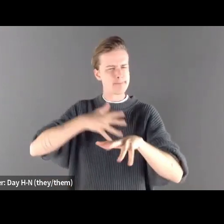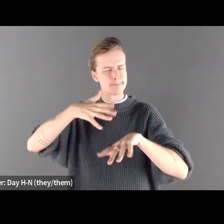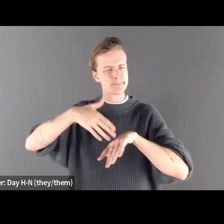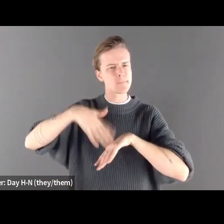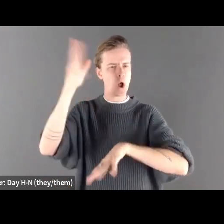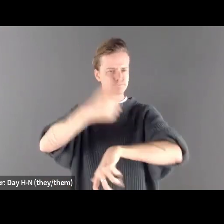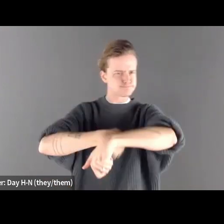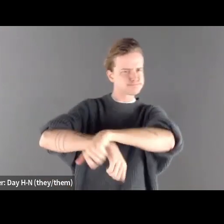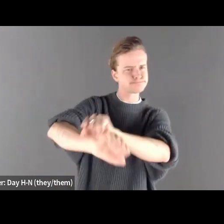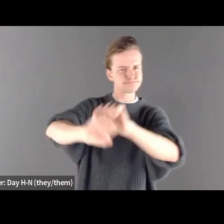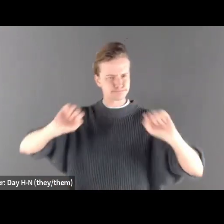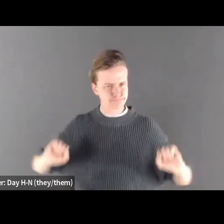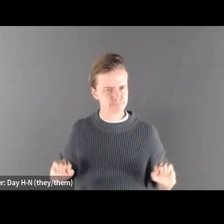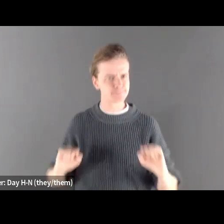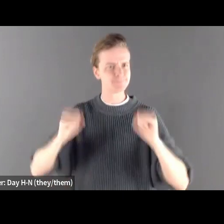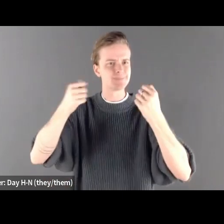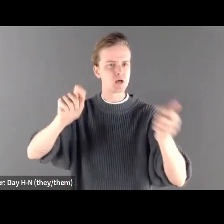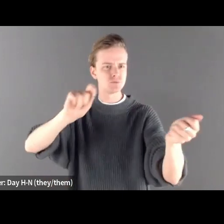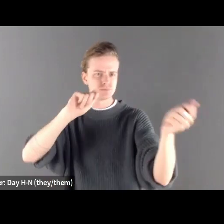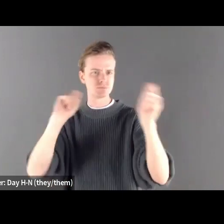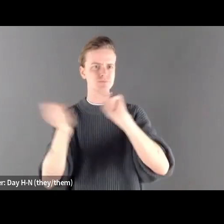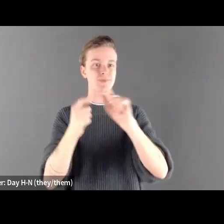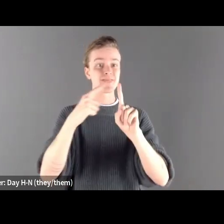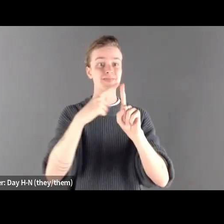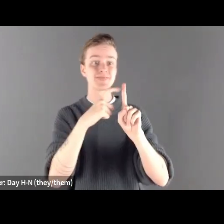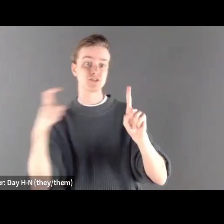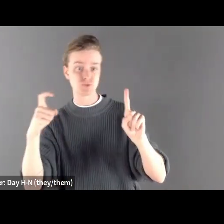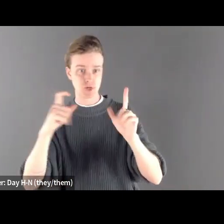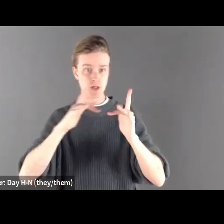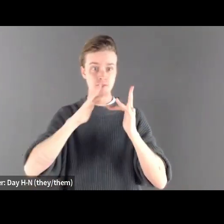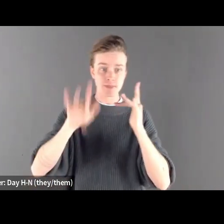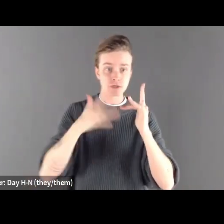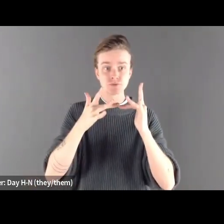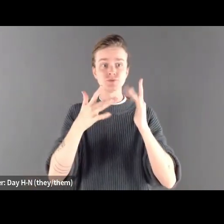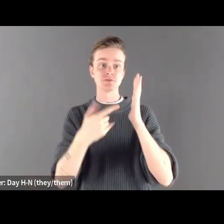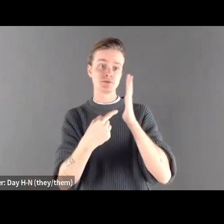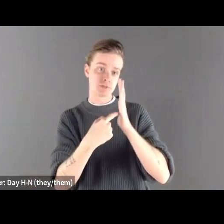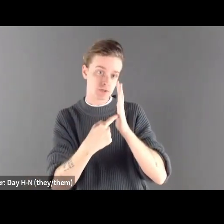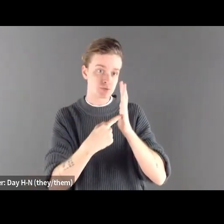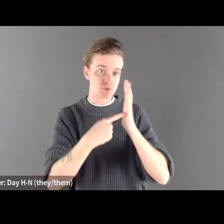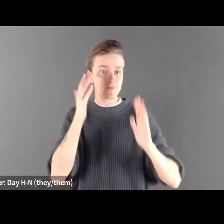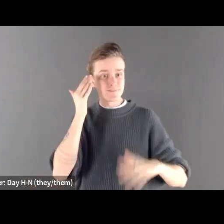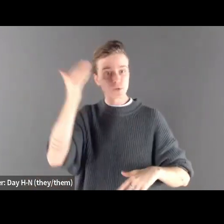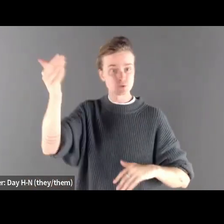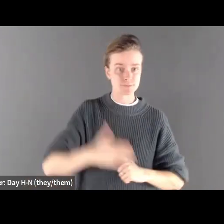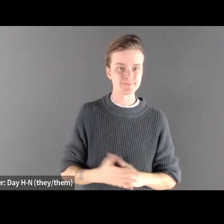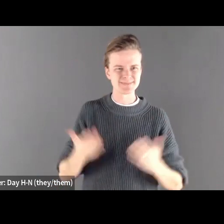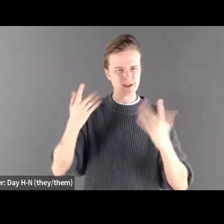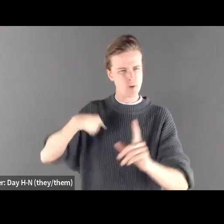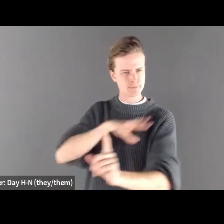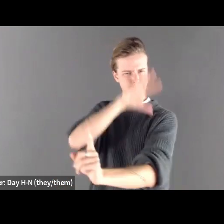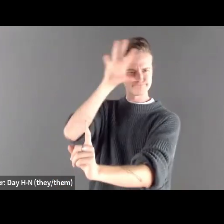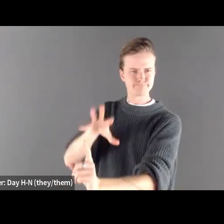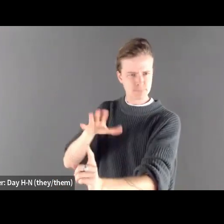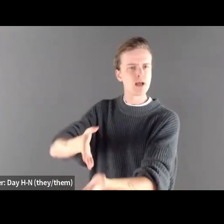So today, we are putting a spotlight on legitimate self-defense, civil